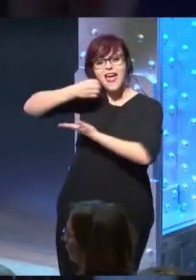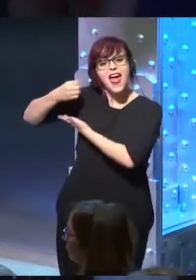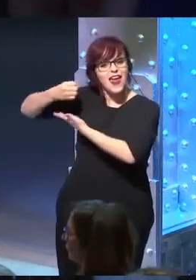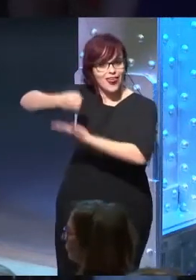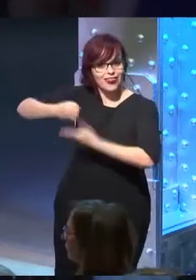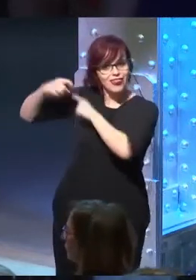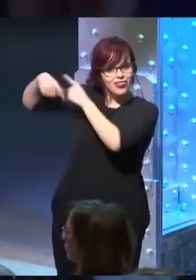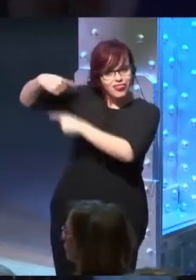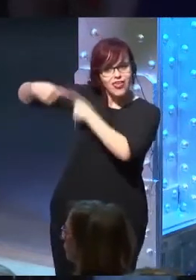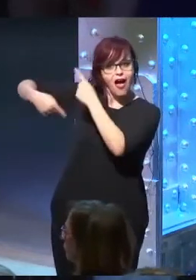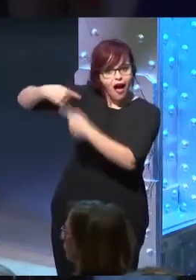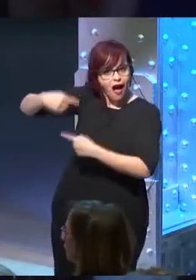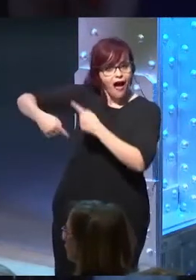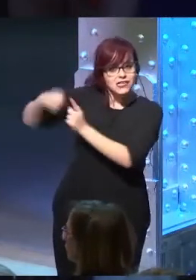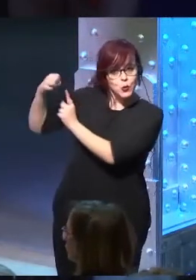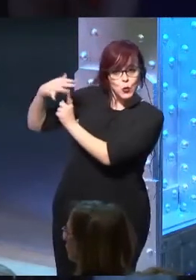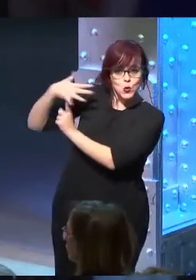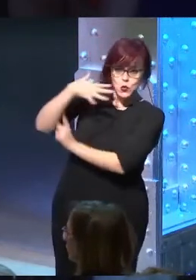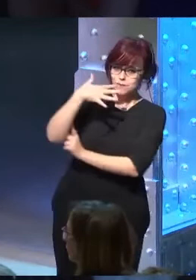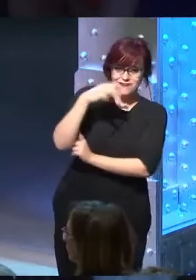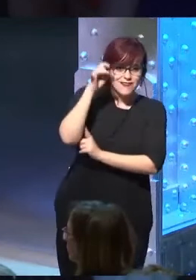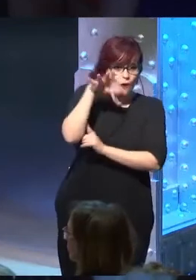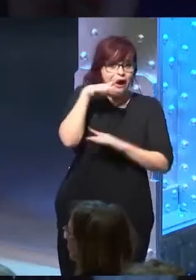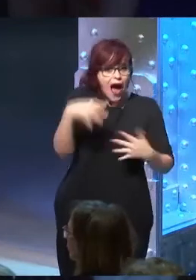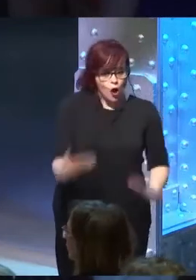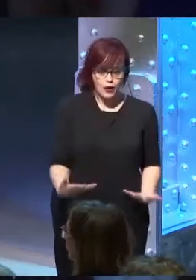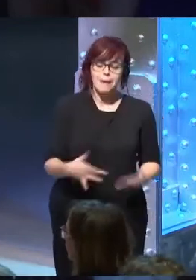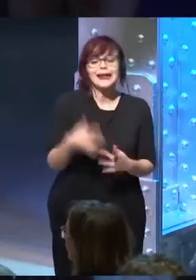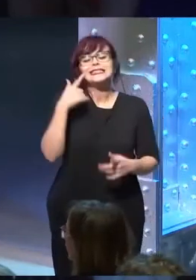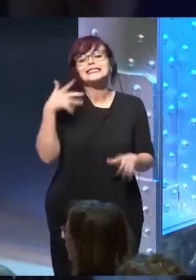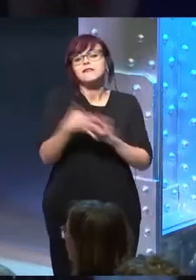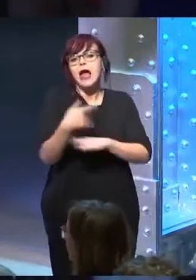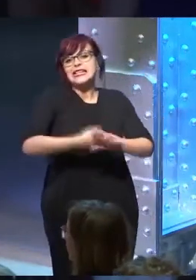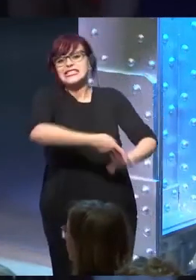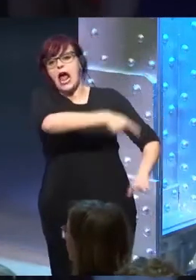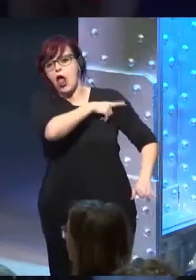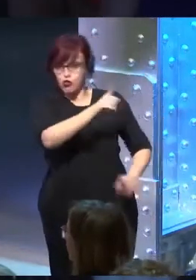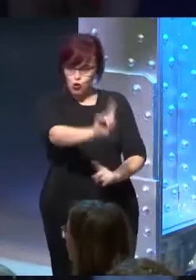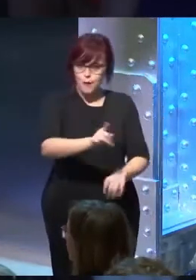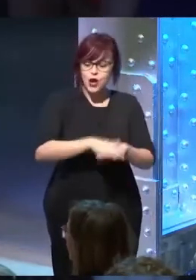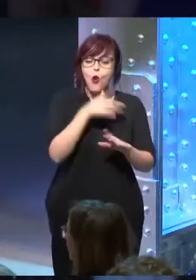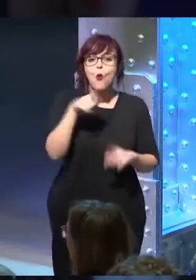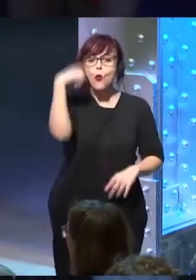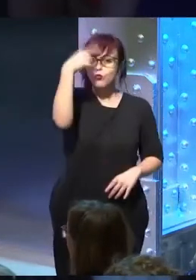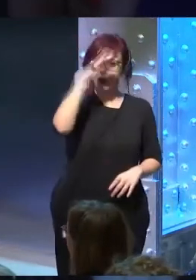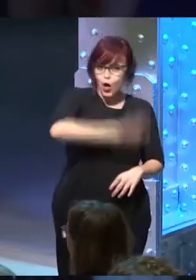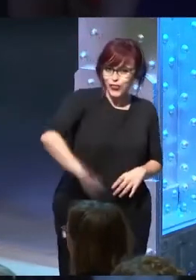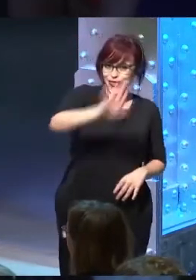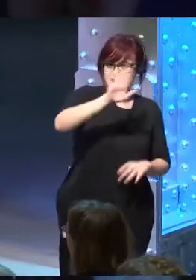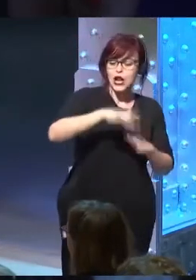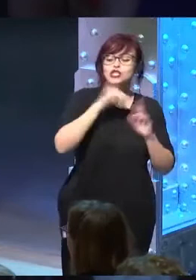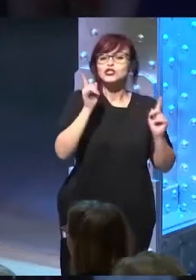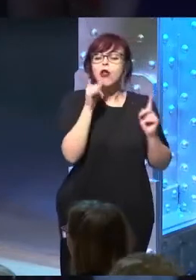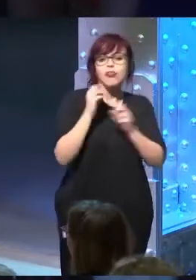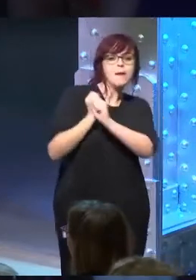case. Western culture does not owe everything to the Greeks and the Romans, whether it's in speaking or anything else.